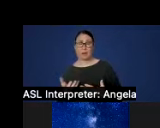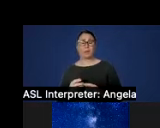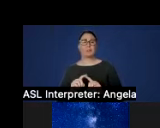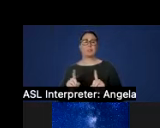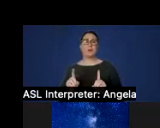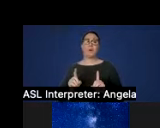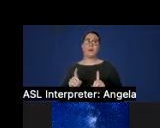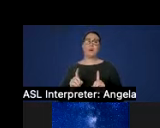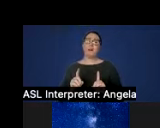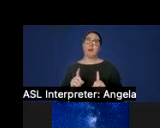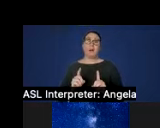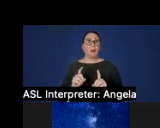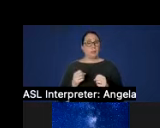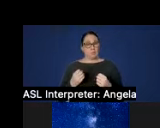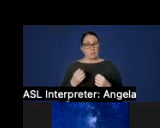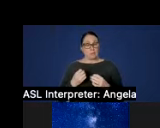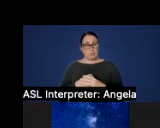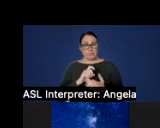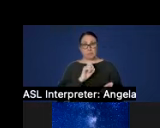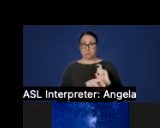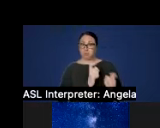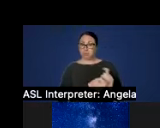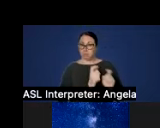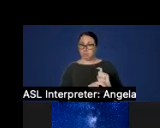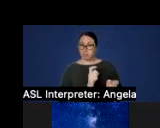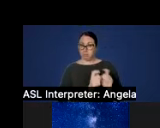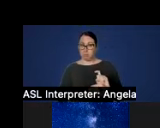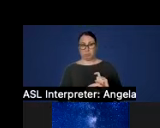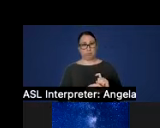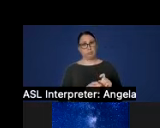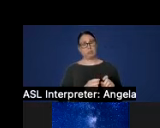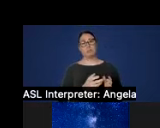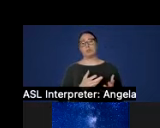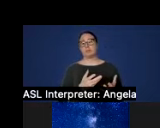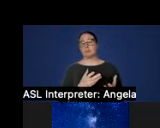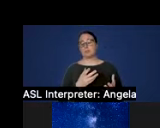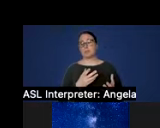turnover rate, you know, just everything, and even the response to the victim themselves.